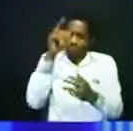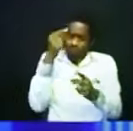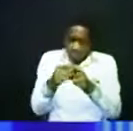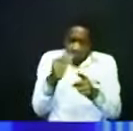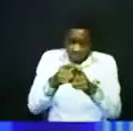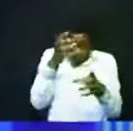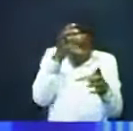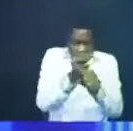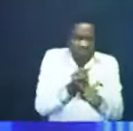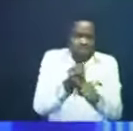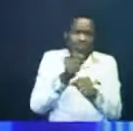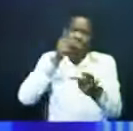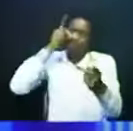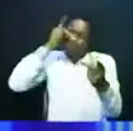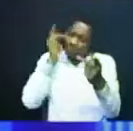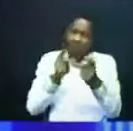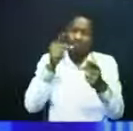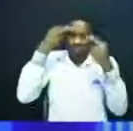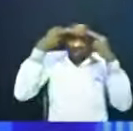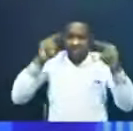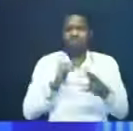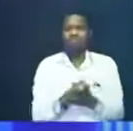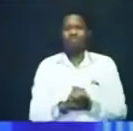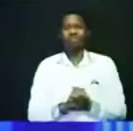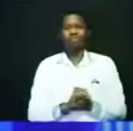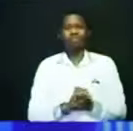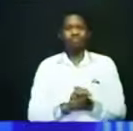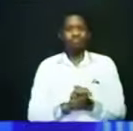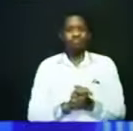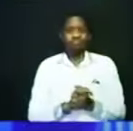word of God does not only describe a good